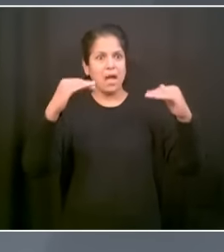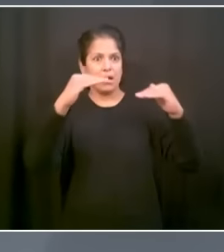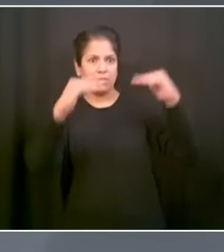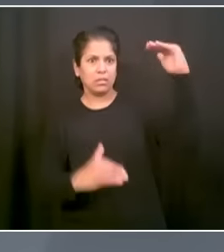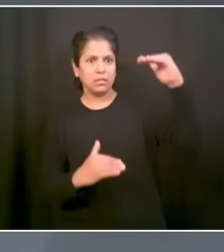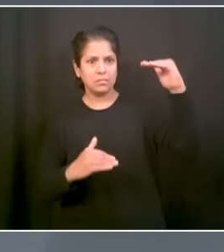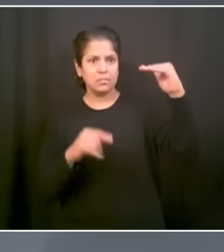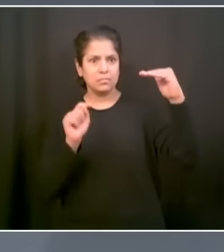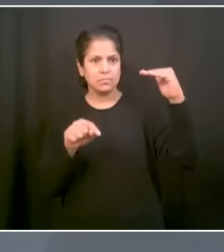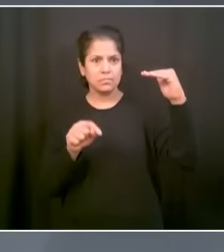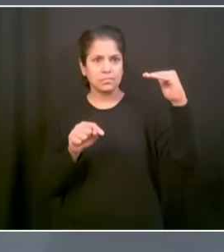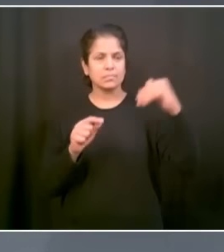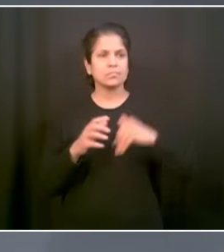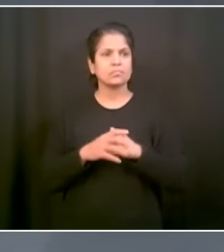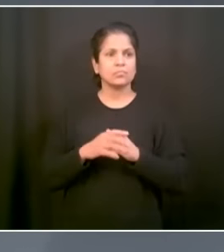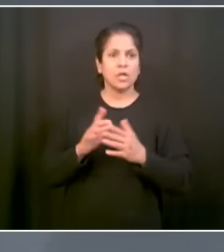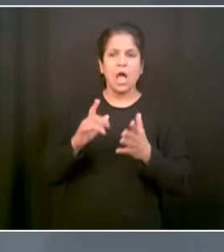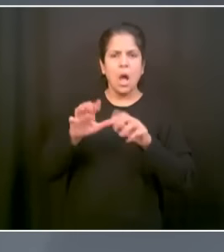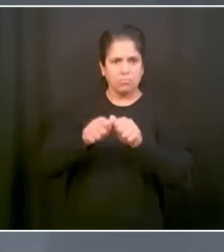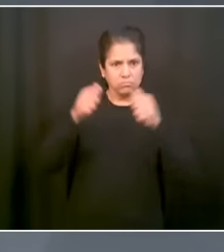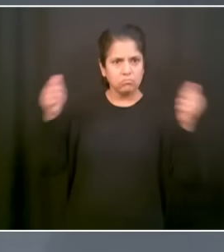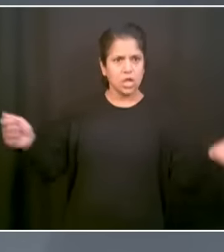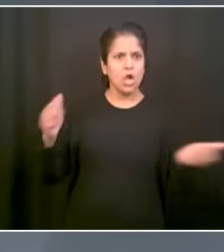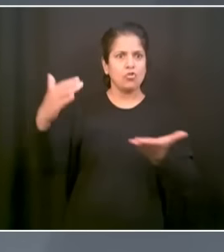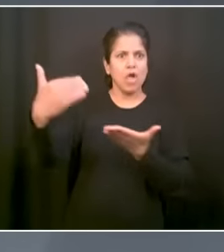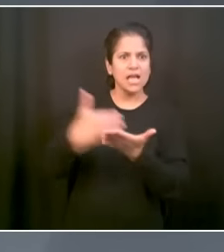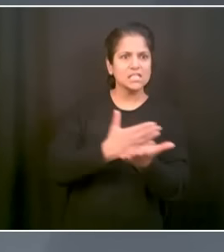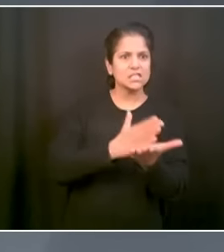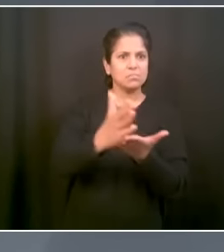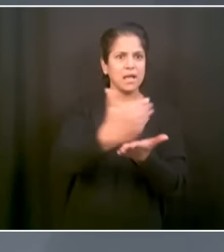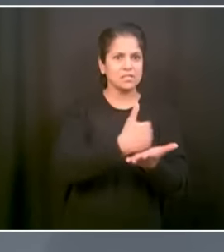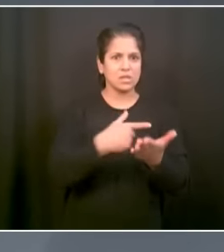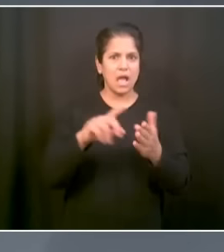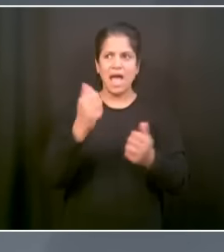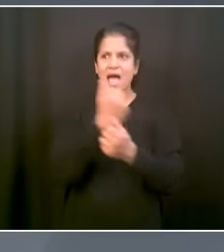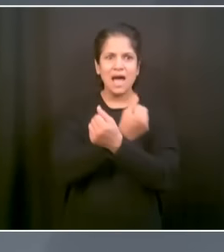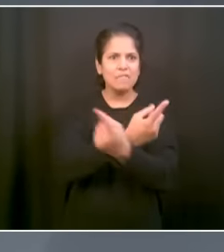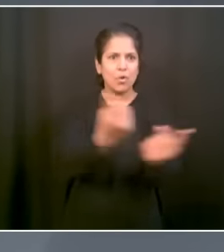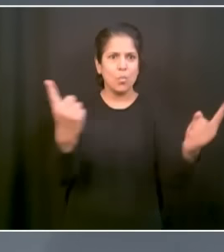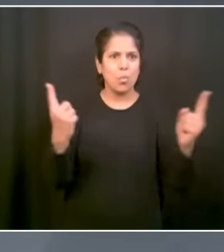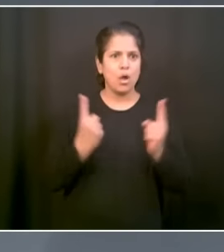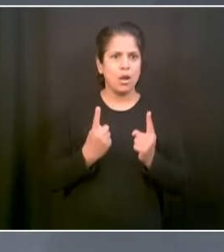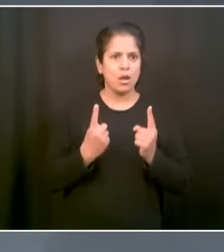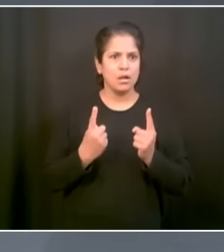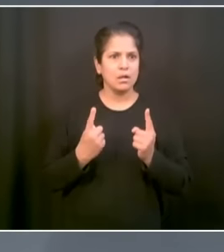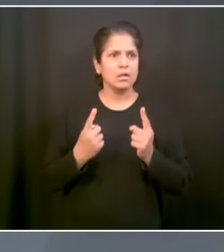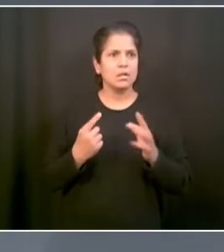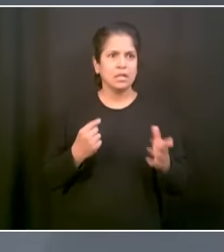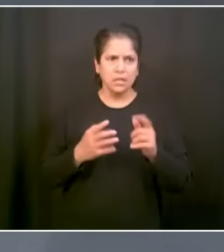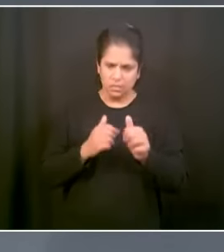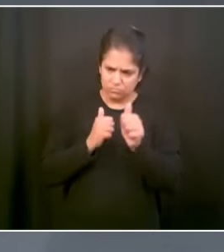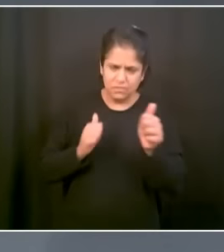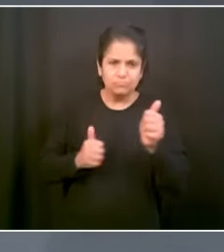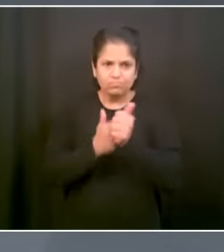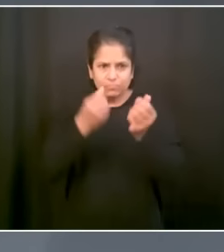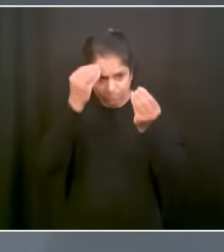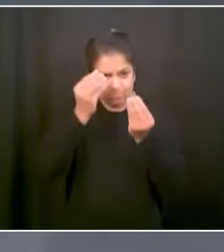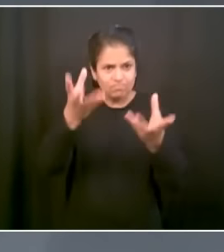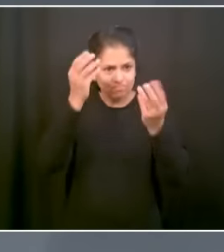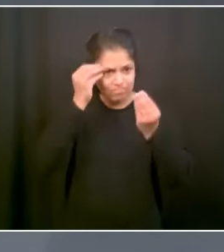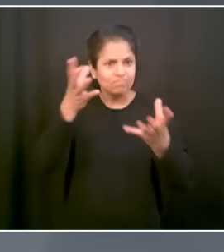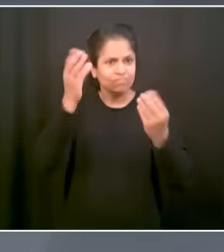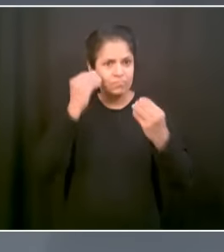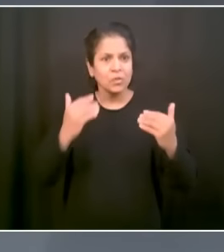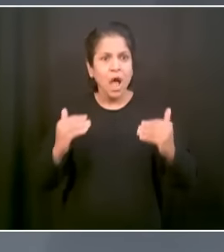open and honest. This is what we're looking at. This is what we're seeing. And we're going to keep New Yorkers updated as we learn more and as we start to chart